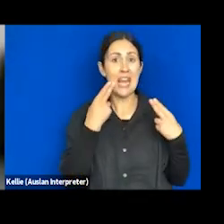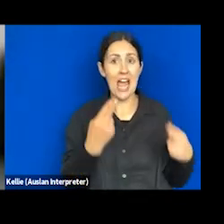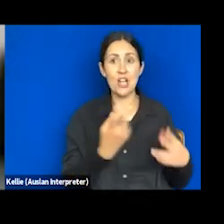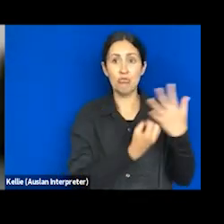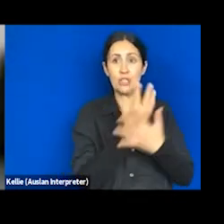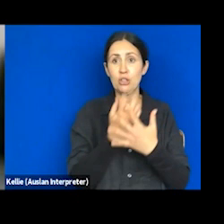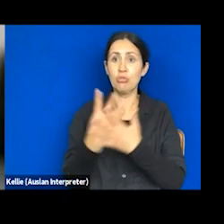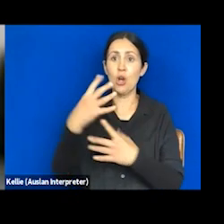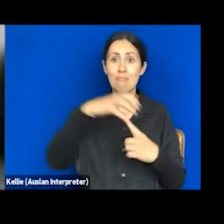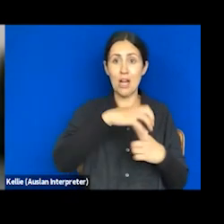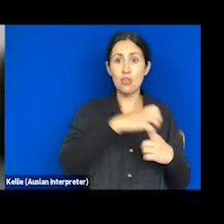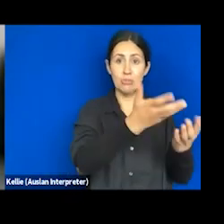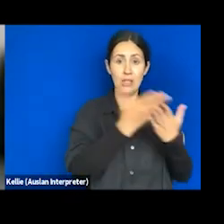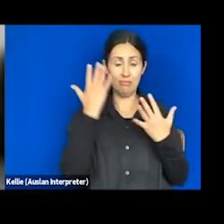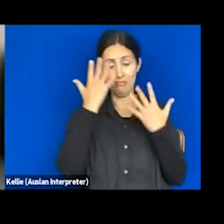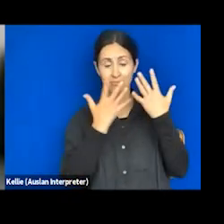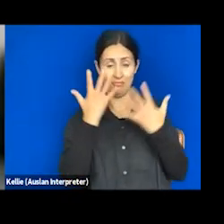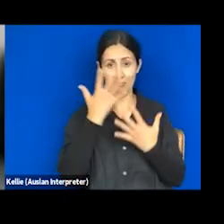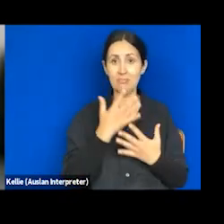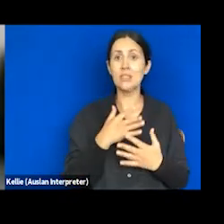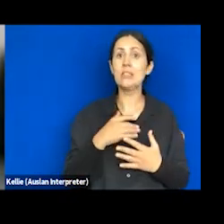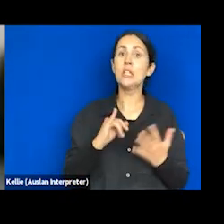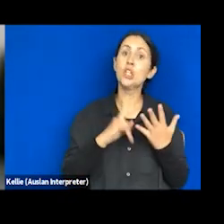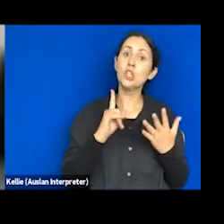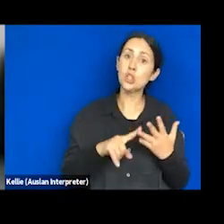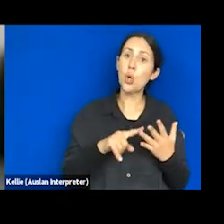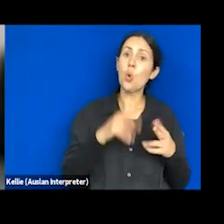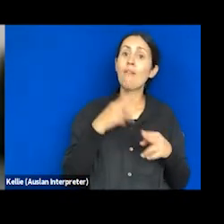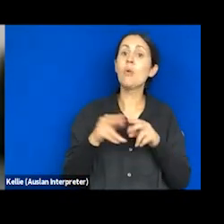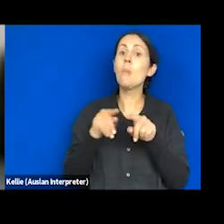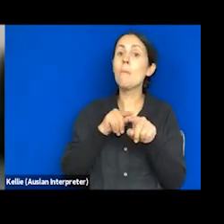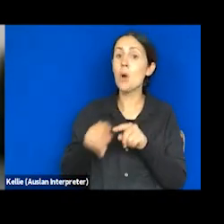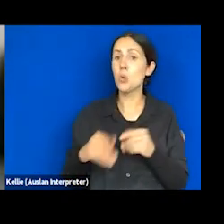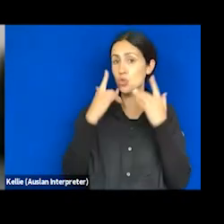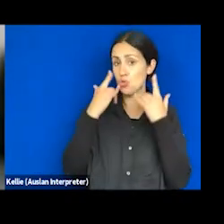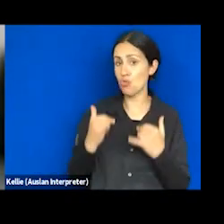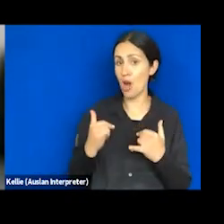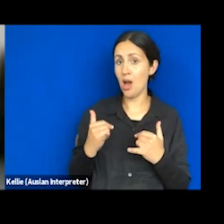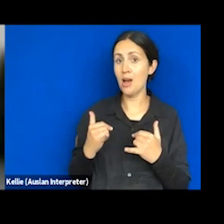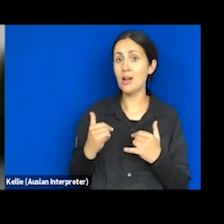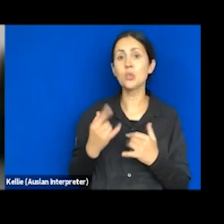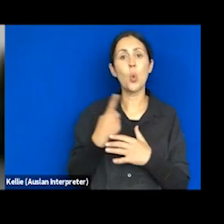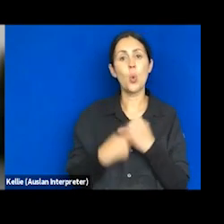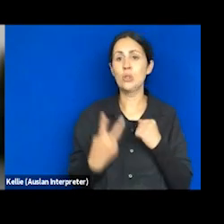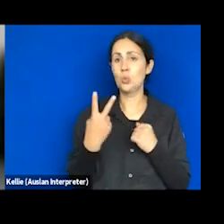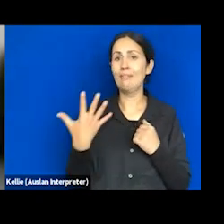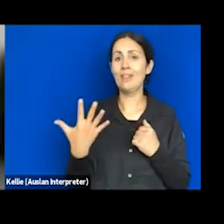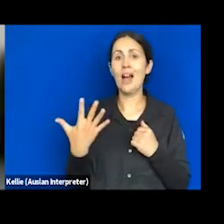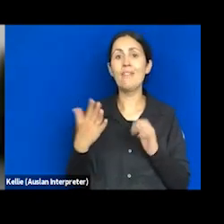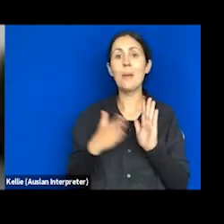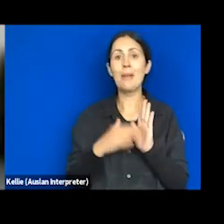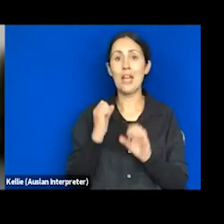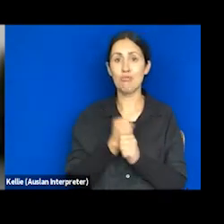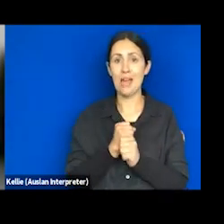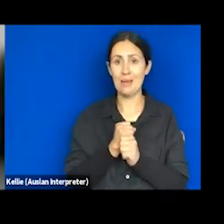So the dose of psilocybin that's been used in most trials is 25 milligrams, although a